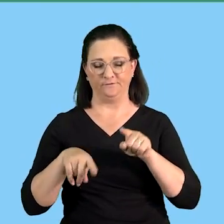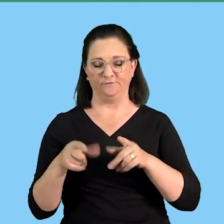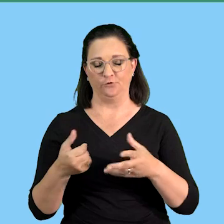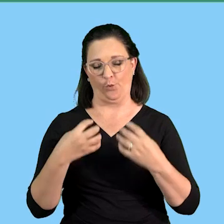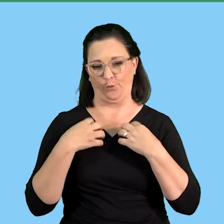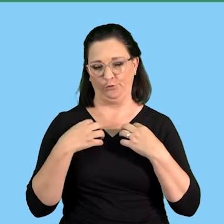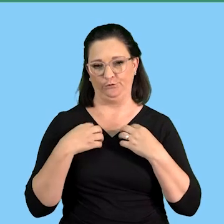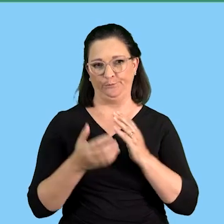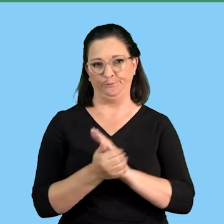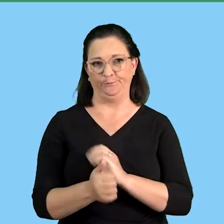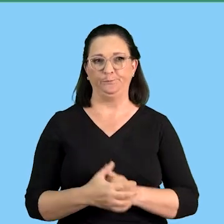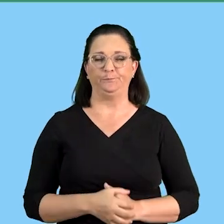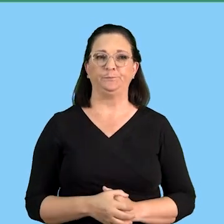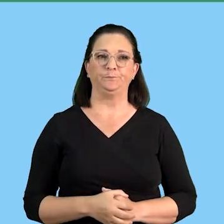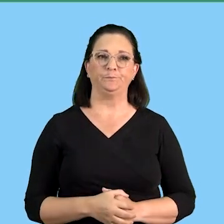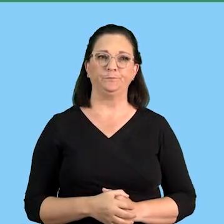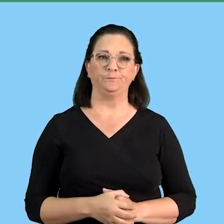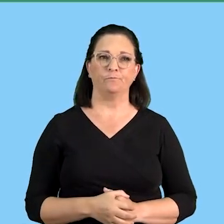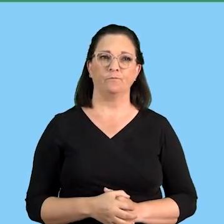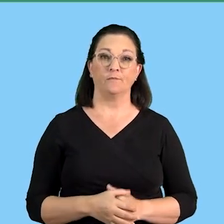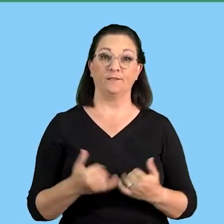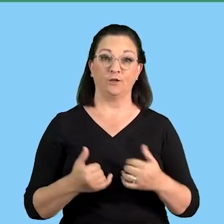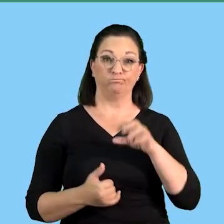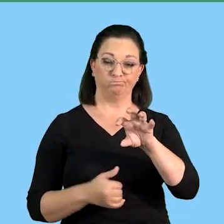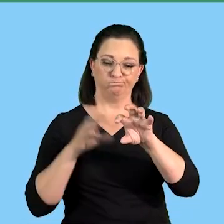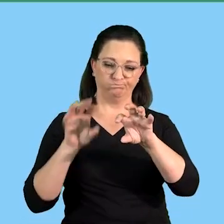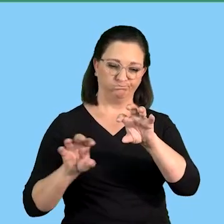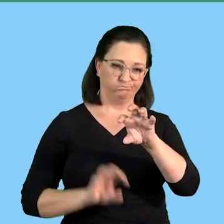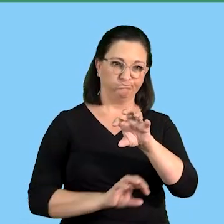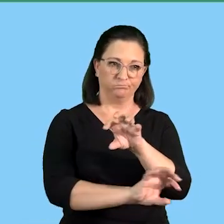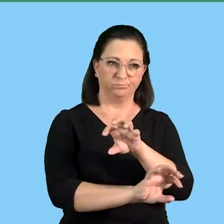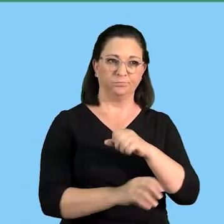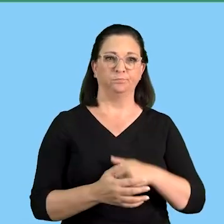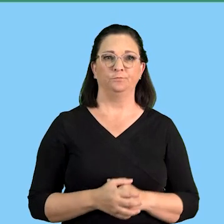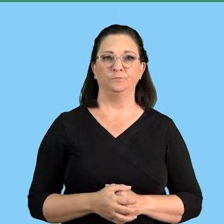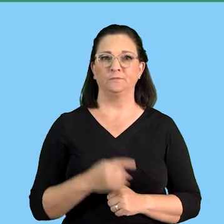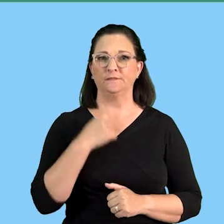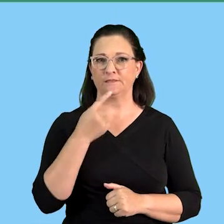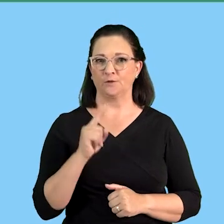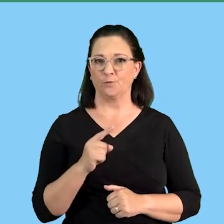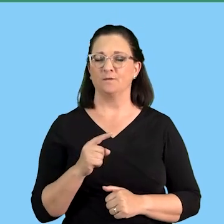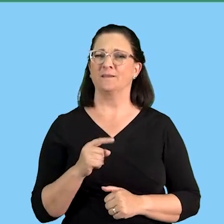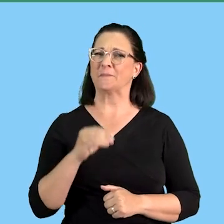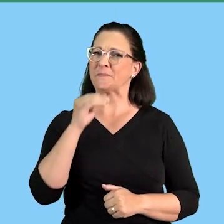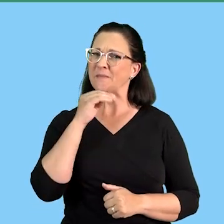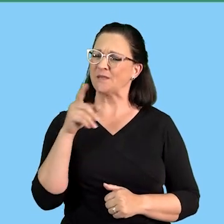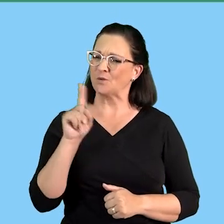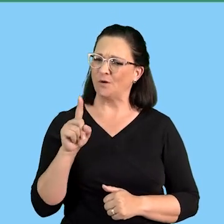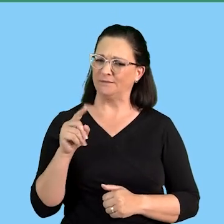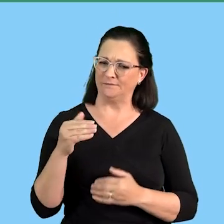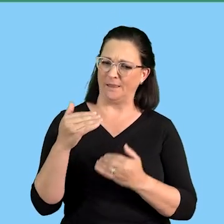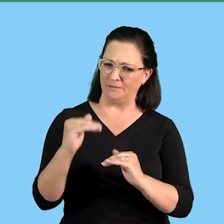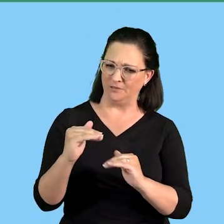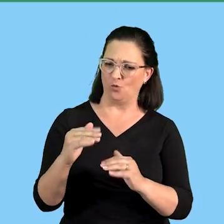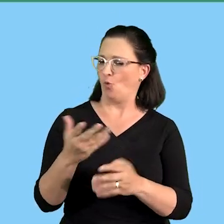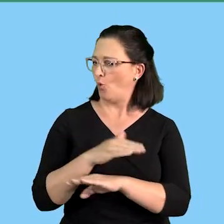of ownership. This is our concept map. We're going to start by looking into the meaning of limited and